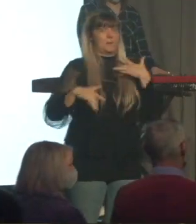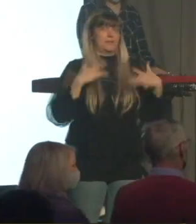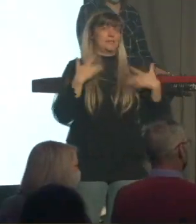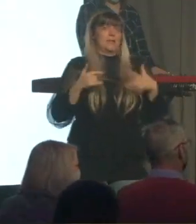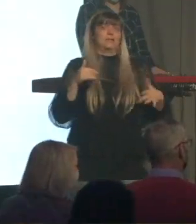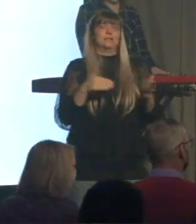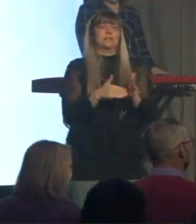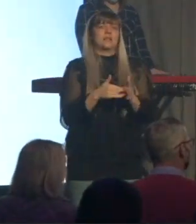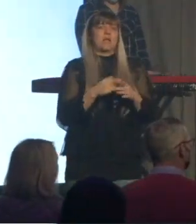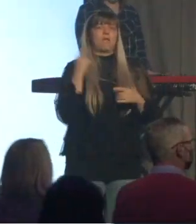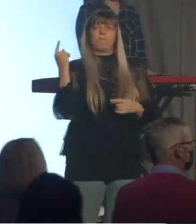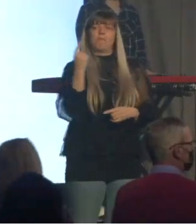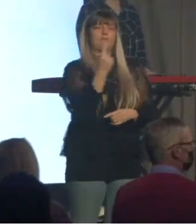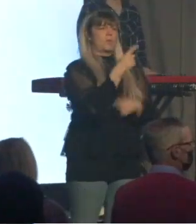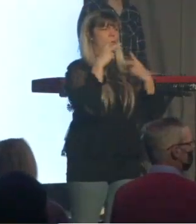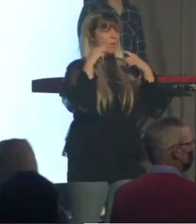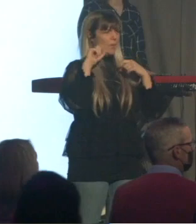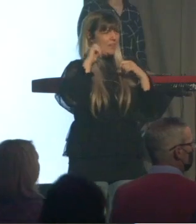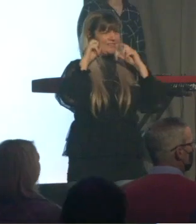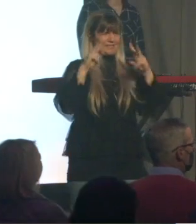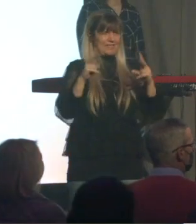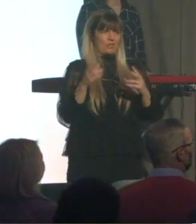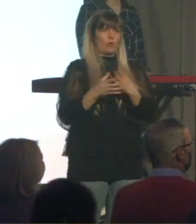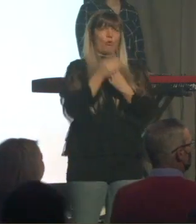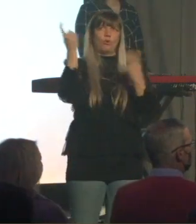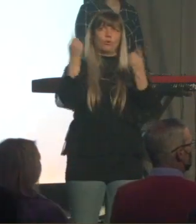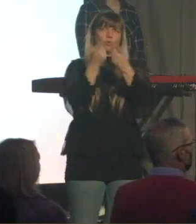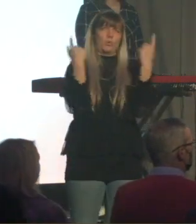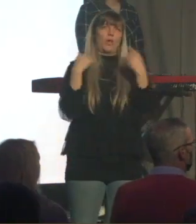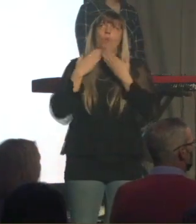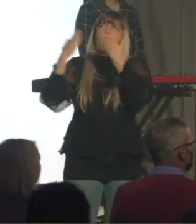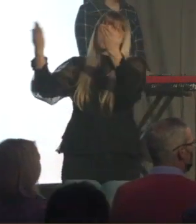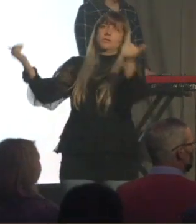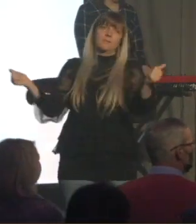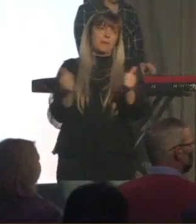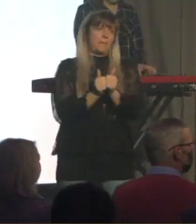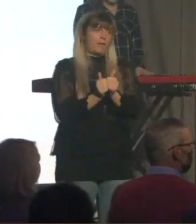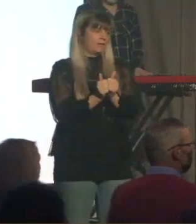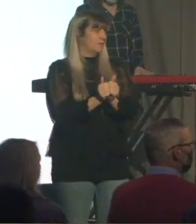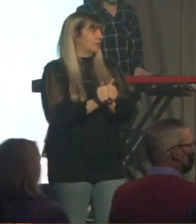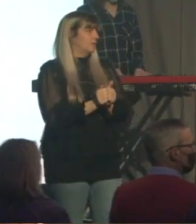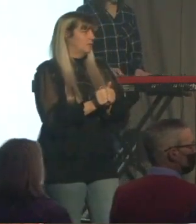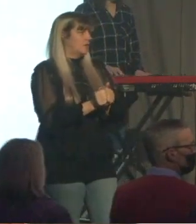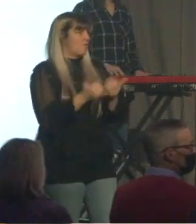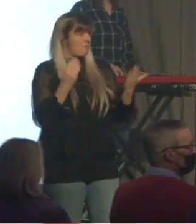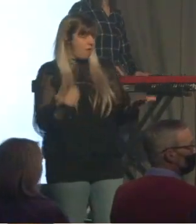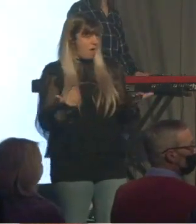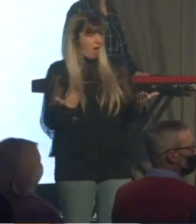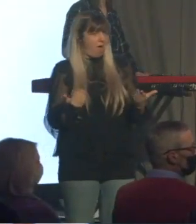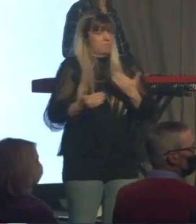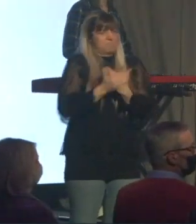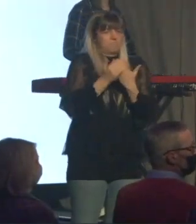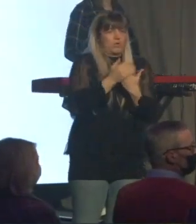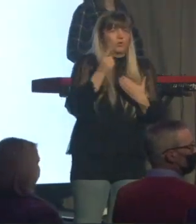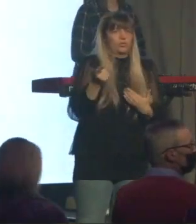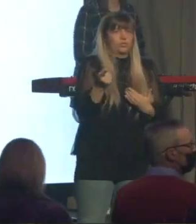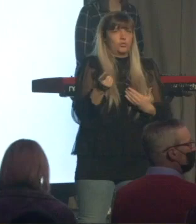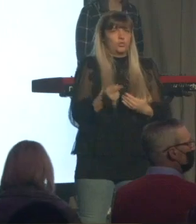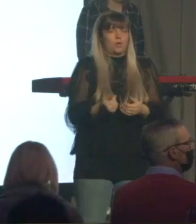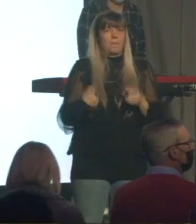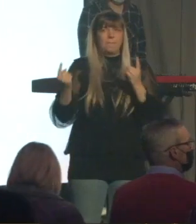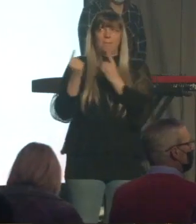can see the God that we worship. Amen. But right in this moment, I encourage you to know the God that you